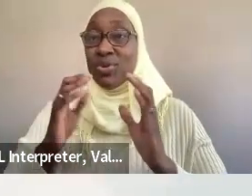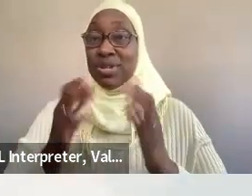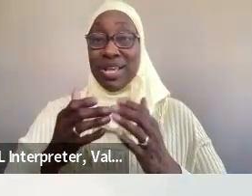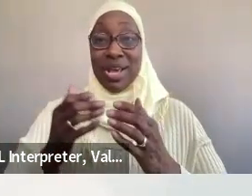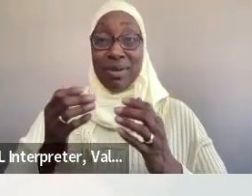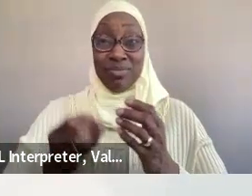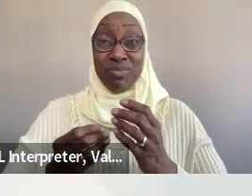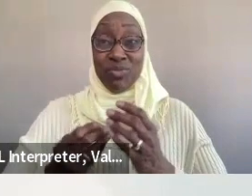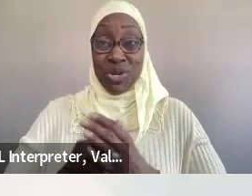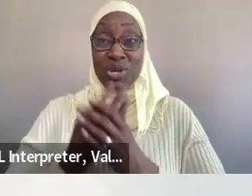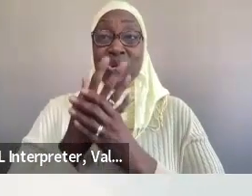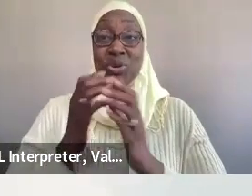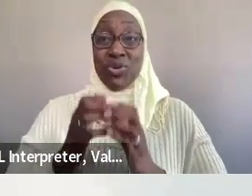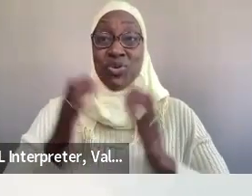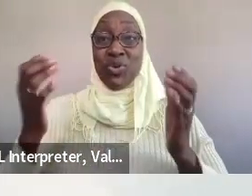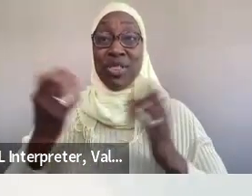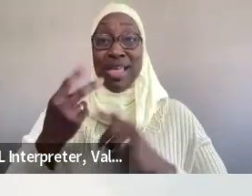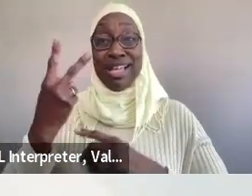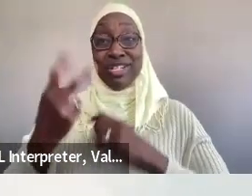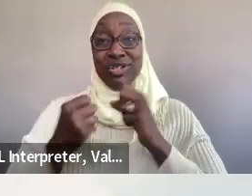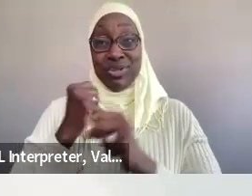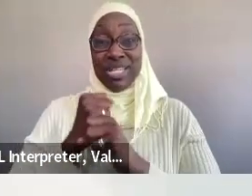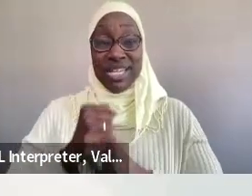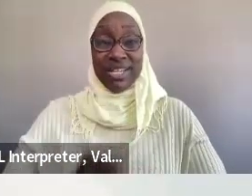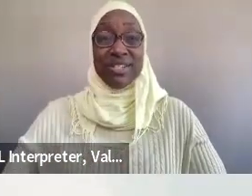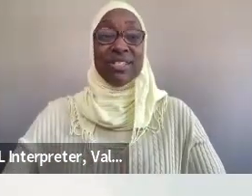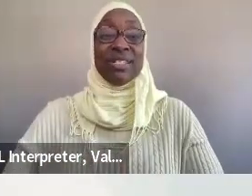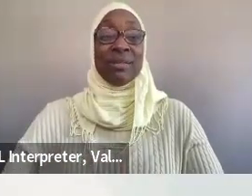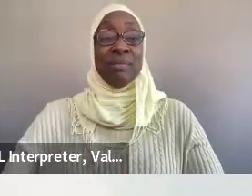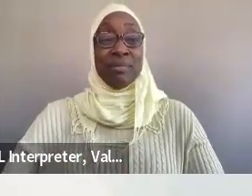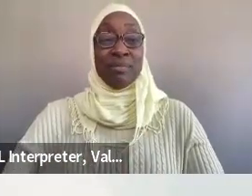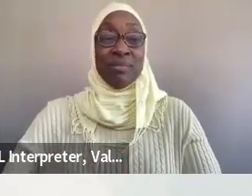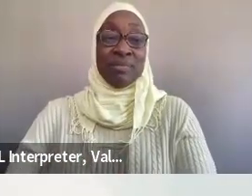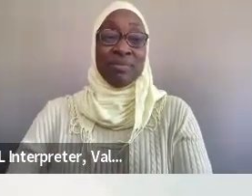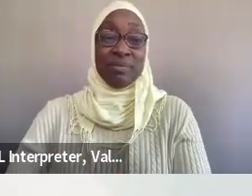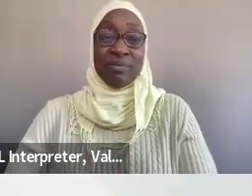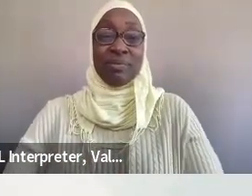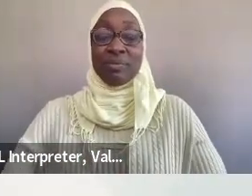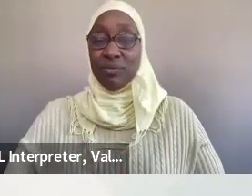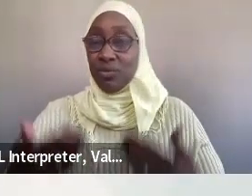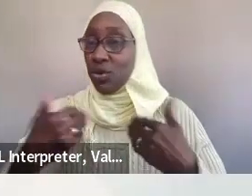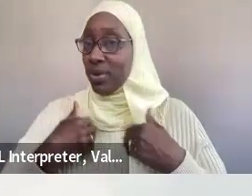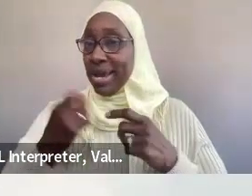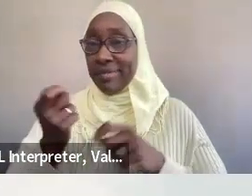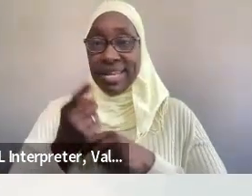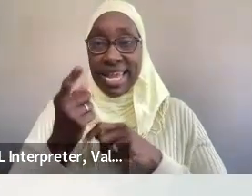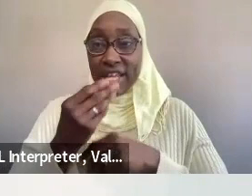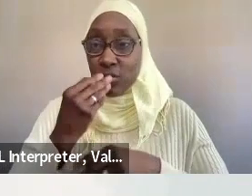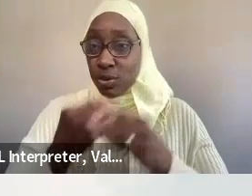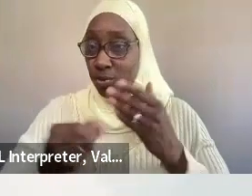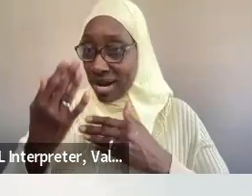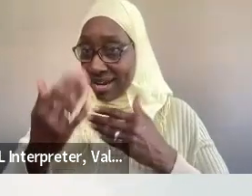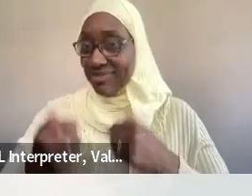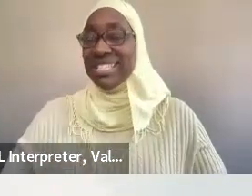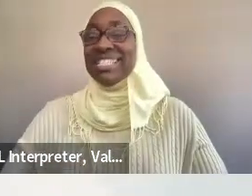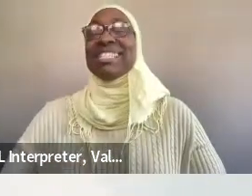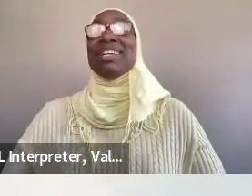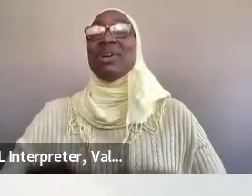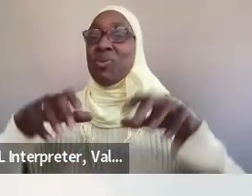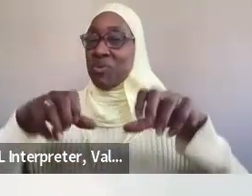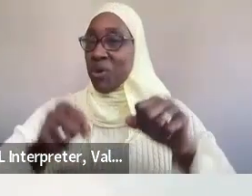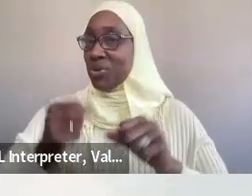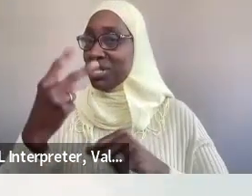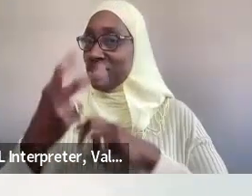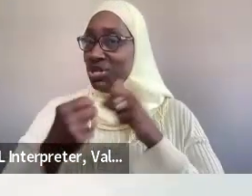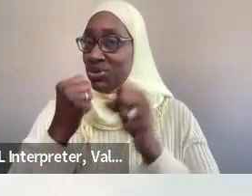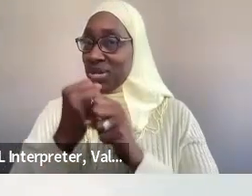of events, our first main event I wanted to highlight is our now annual DRC breakfast, which I'll call annual because we've hosted it 2 years in a row. And we plan to